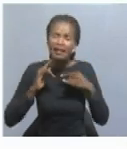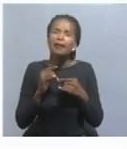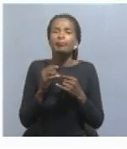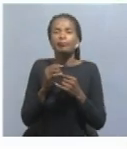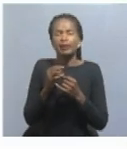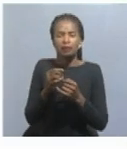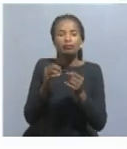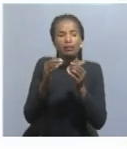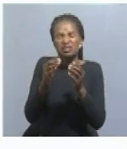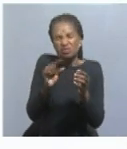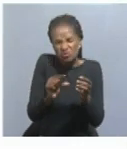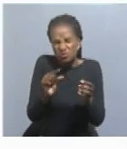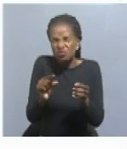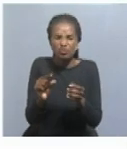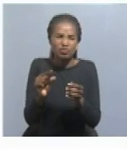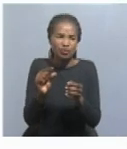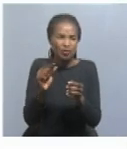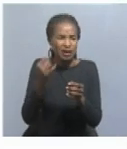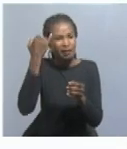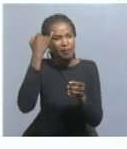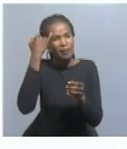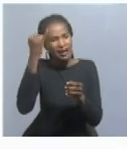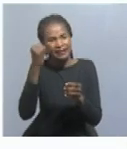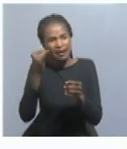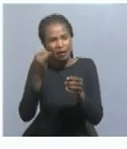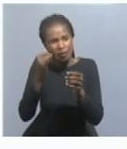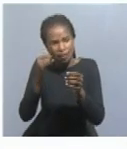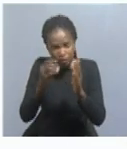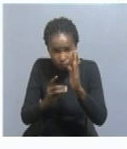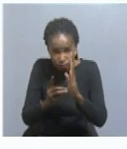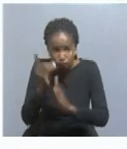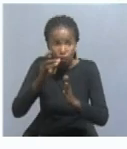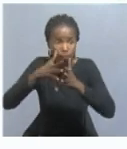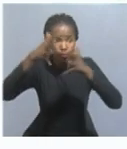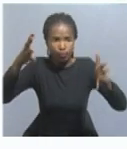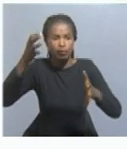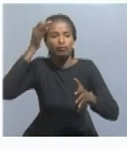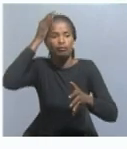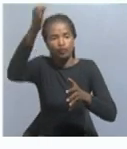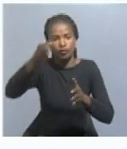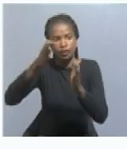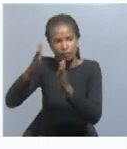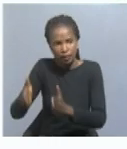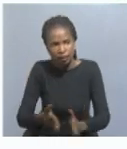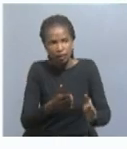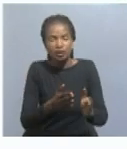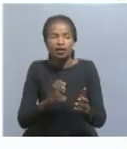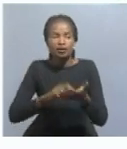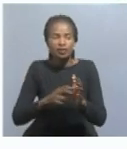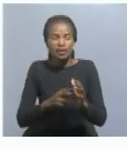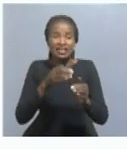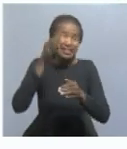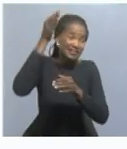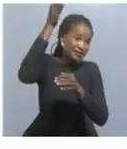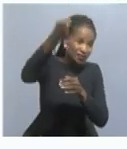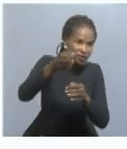much bigger picture and ensure that at least the industrialization agenda is responsive to this, so that we do not find ourselves